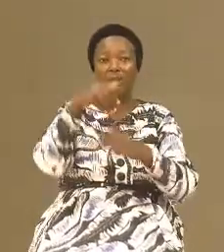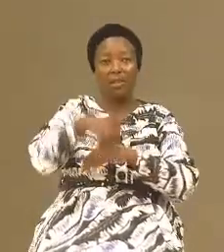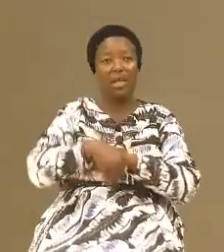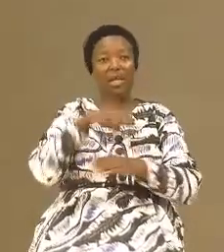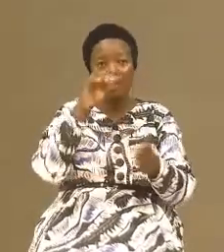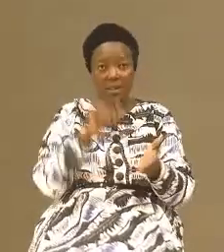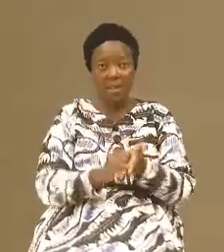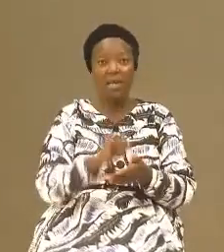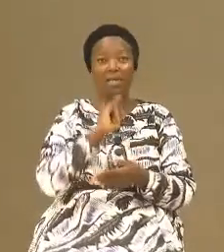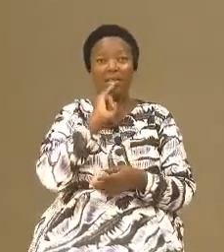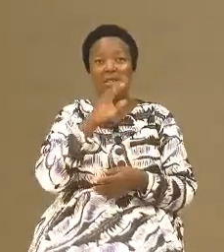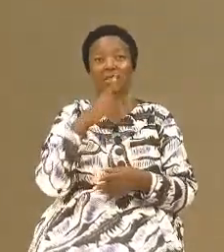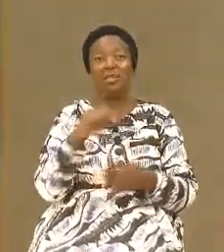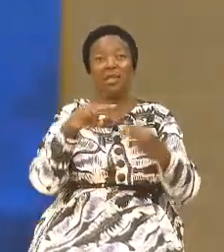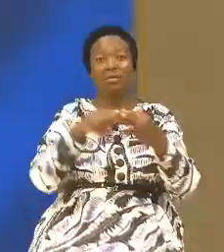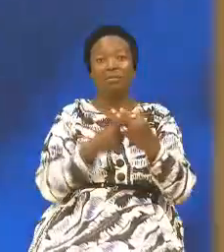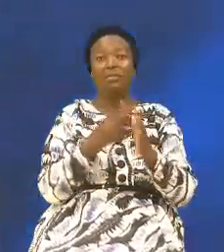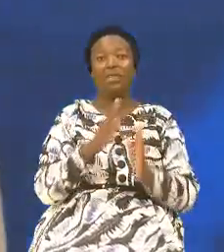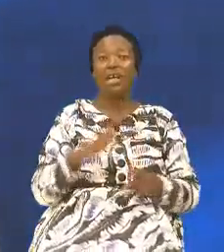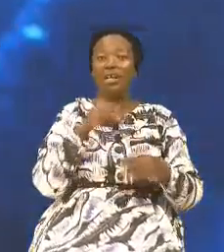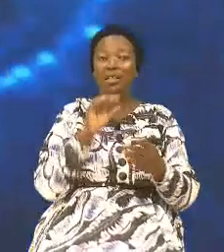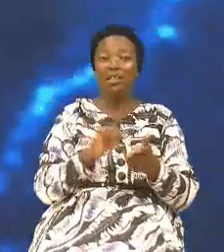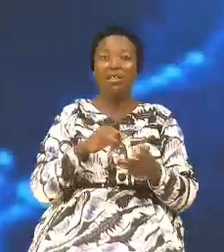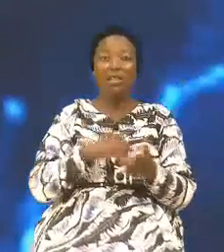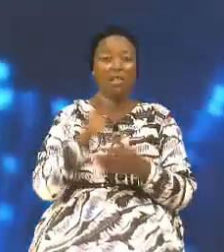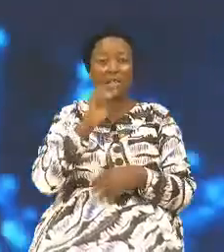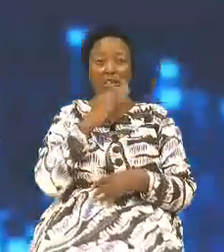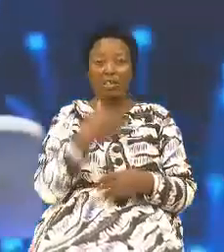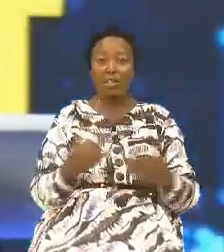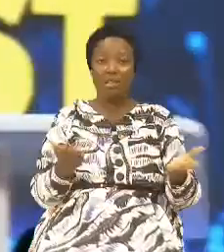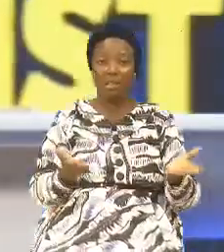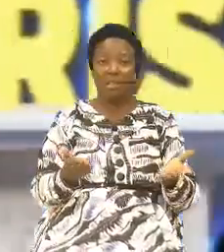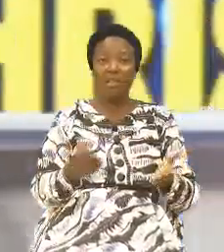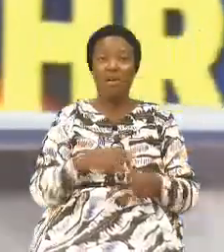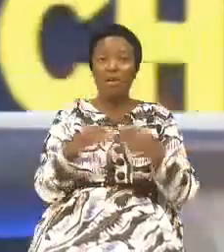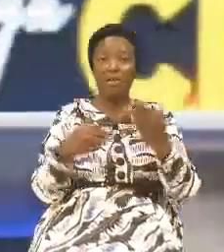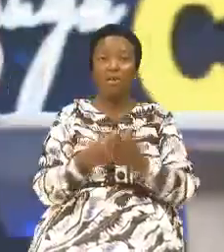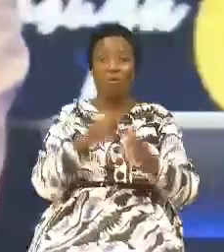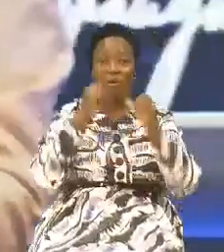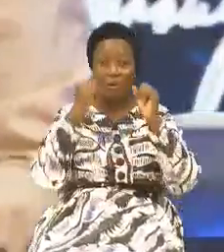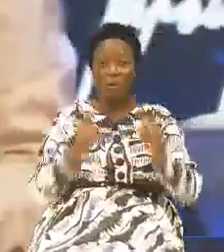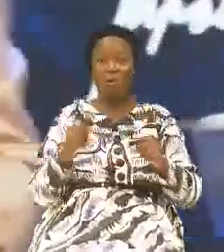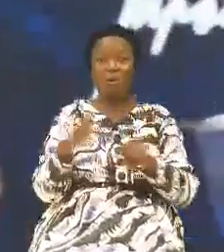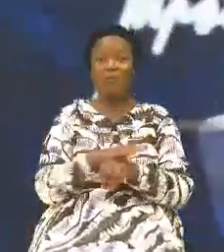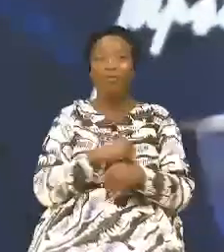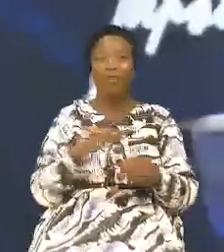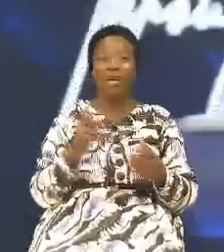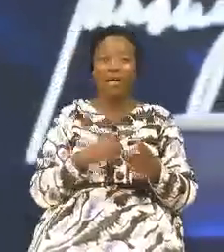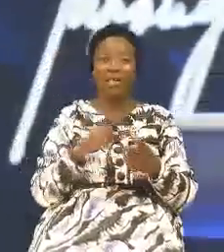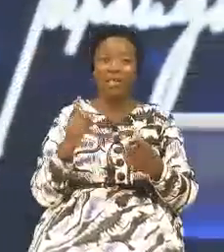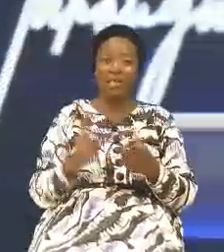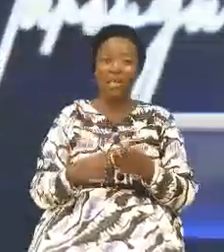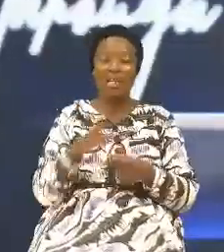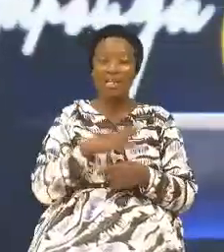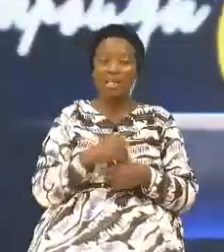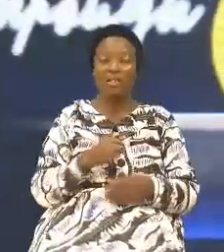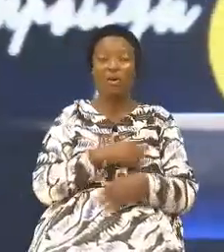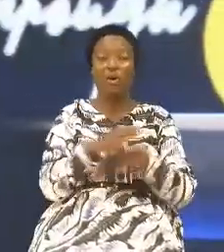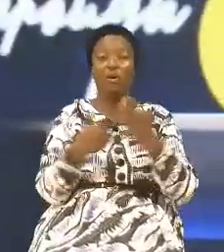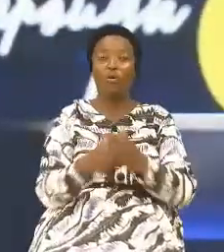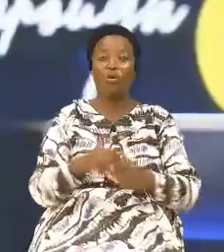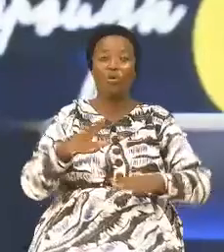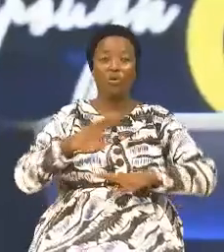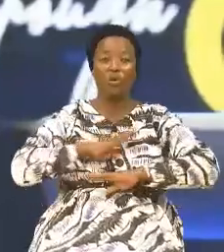the source. Is omnipresent, is omniscient, and is omnipotent. And tonight, there is